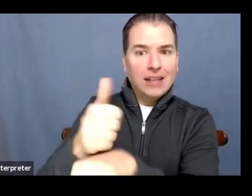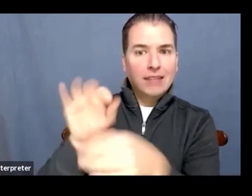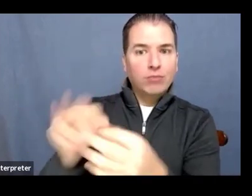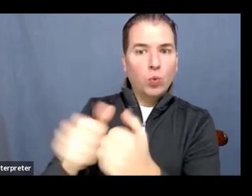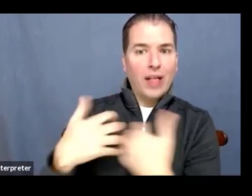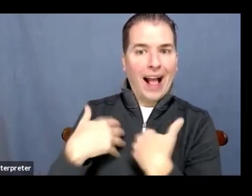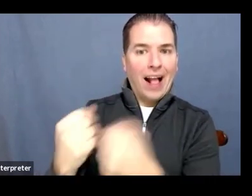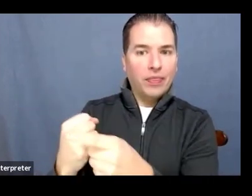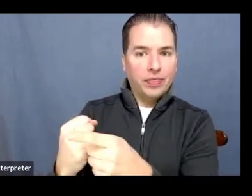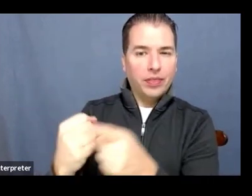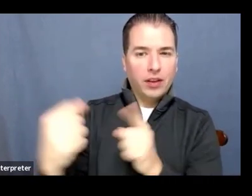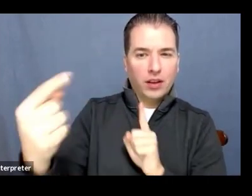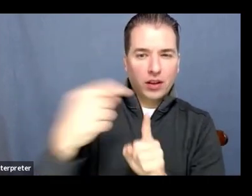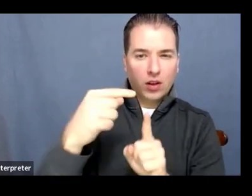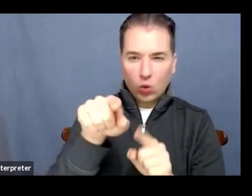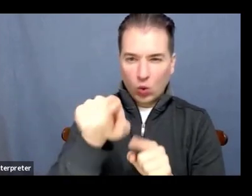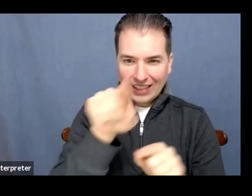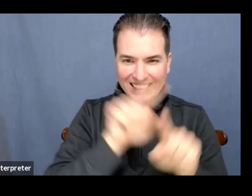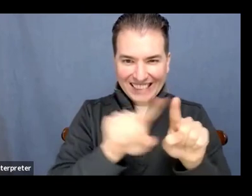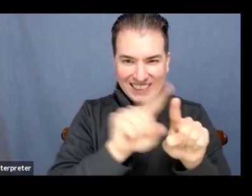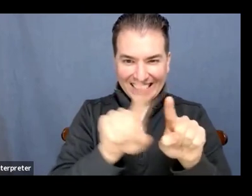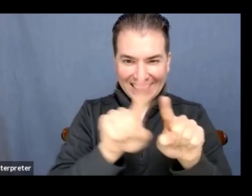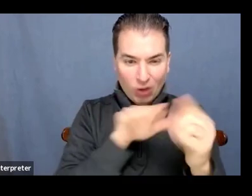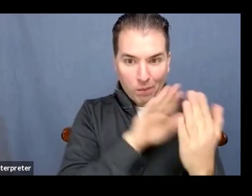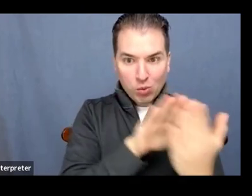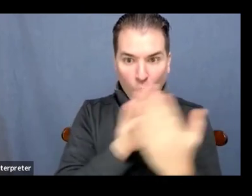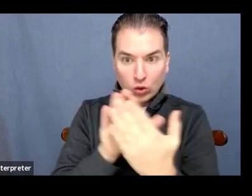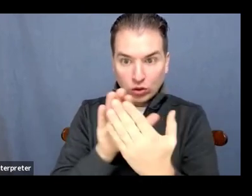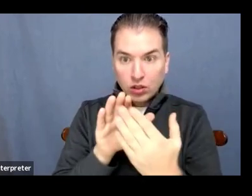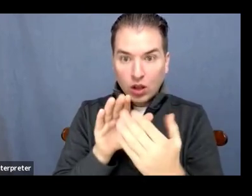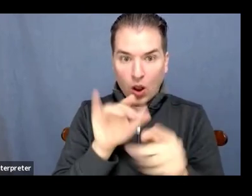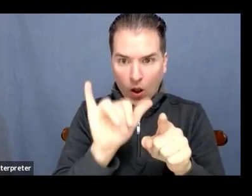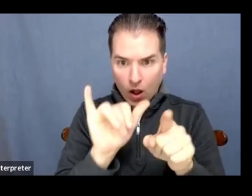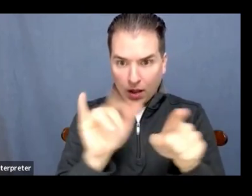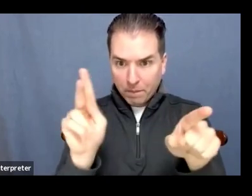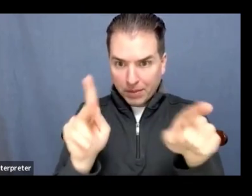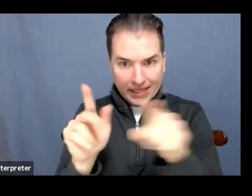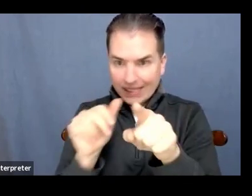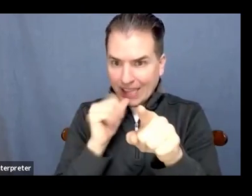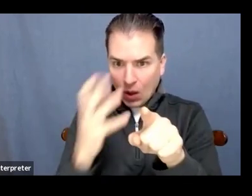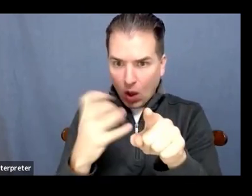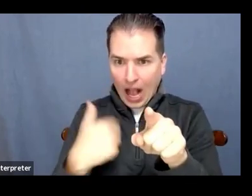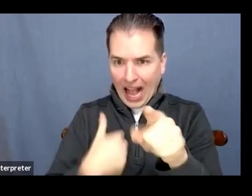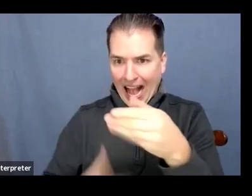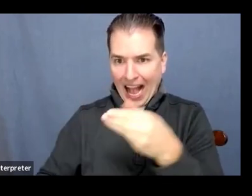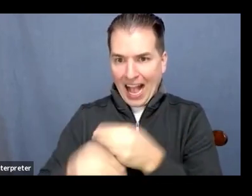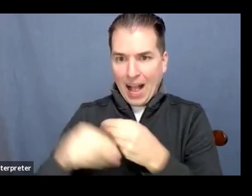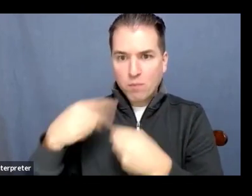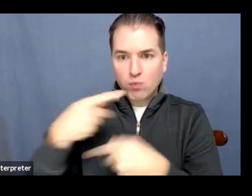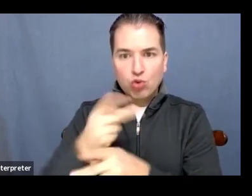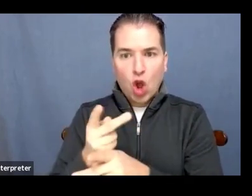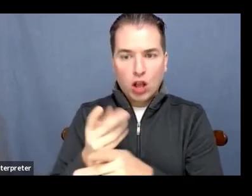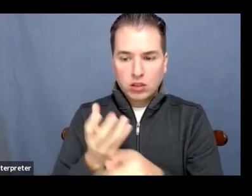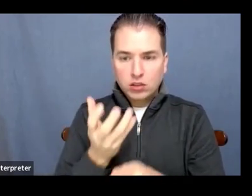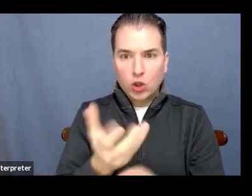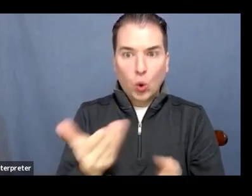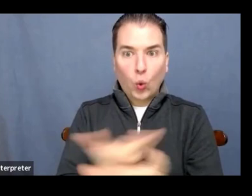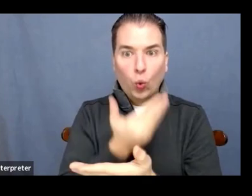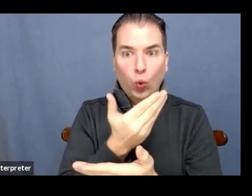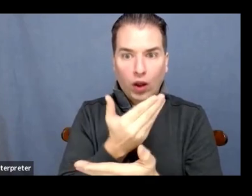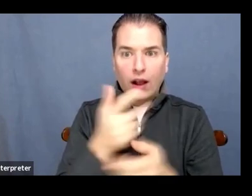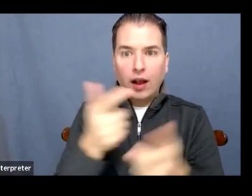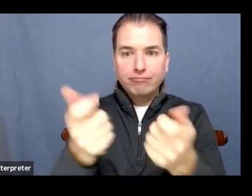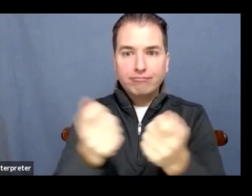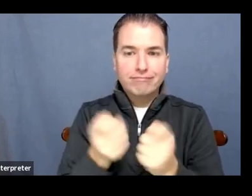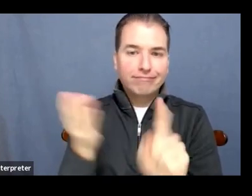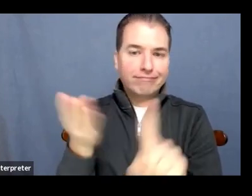So that's kind of the approach, right? Here we're adding a new product line so that we can entice that particular customer